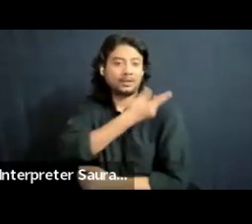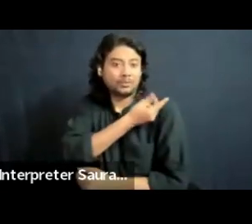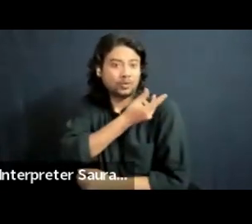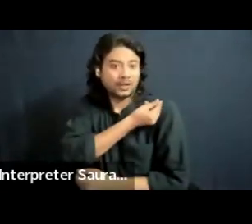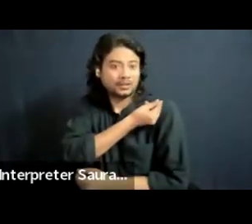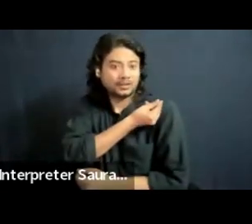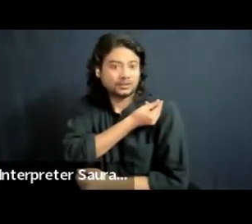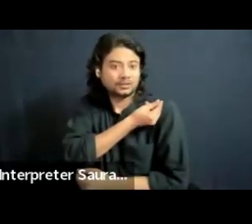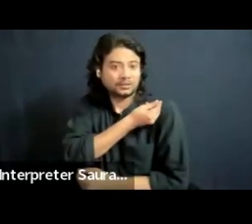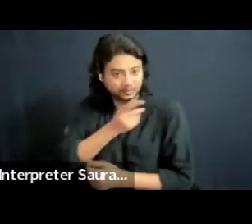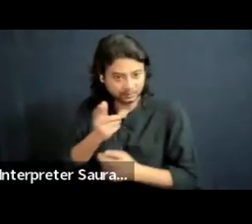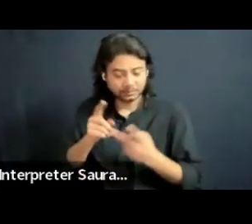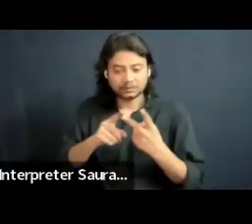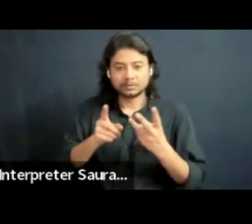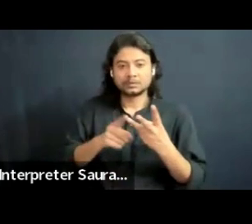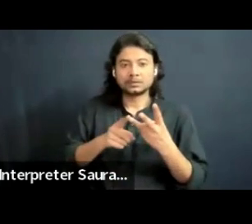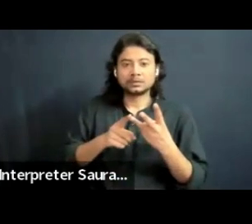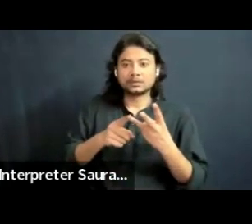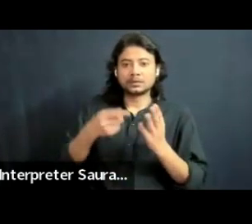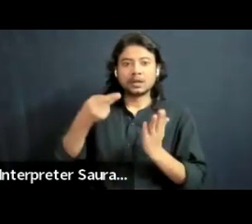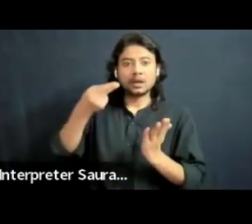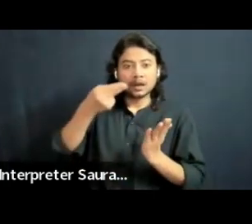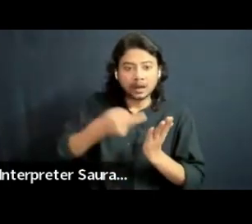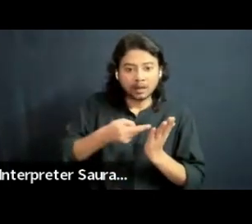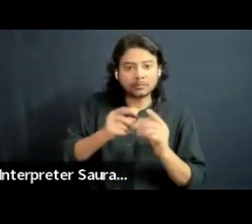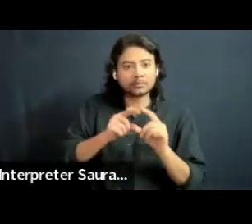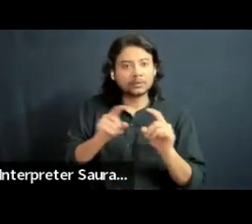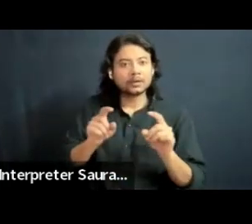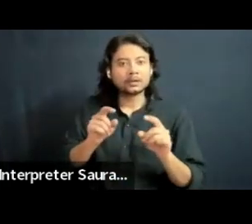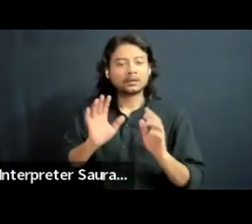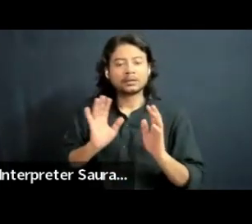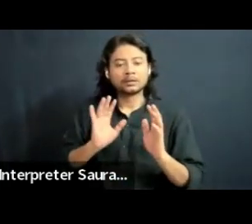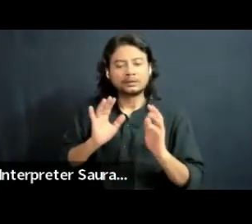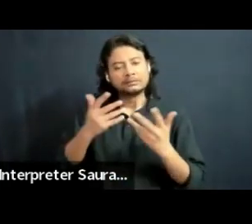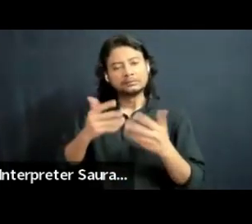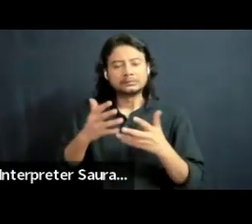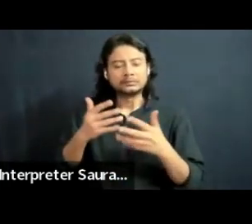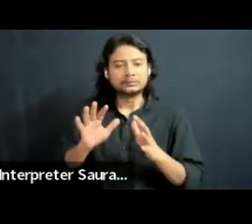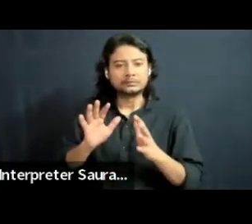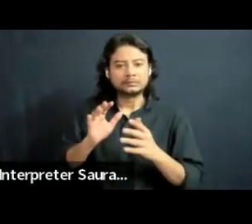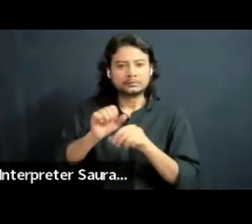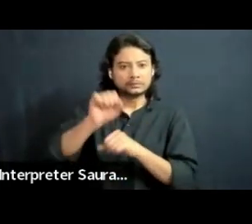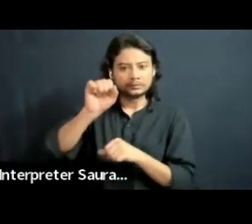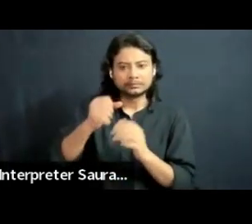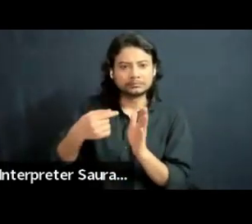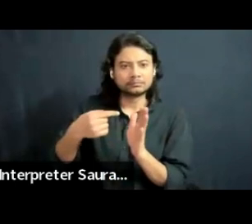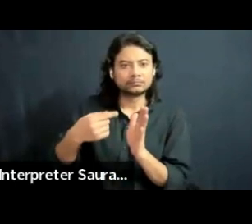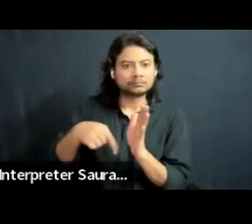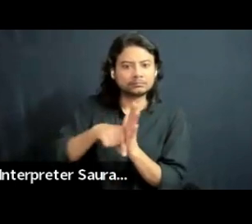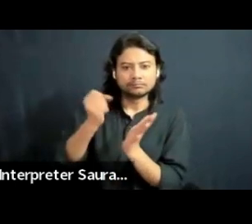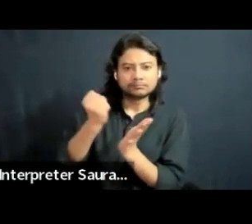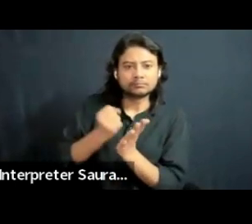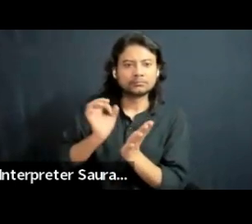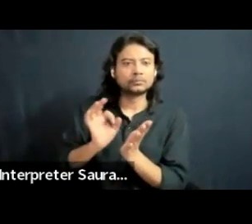see that are often denied to the child with disabilities. And then the identities that we have as we are